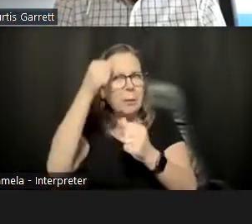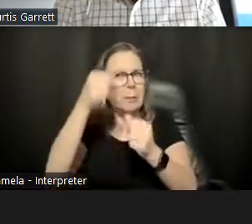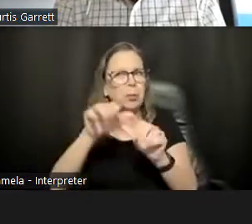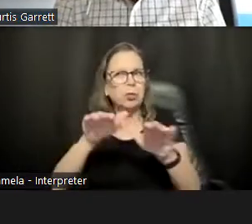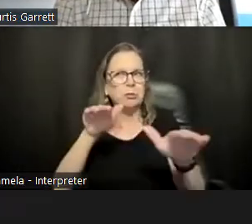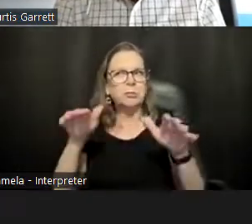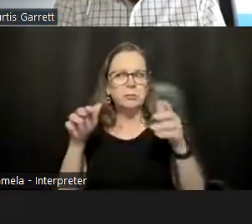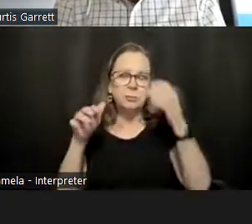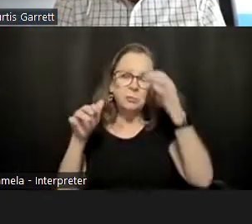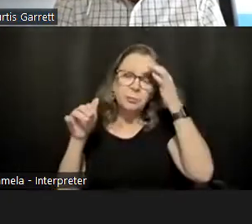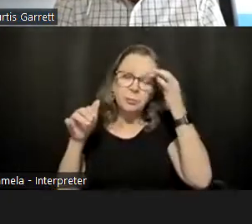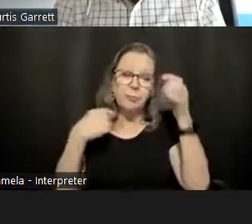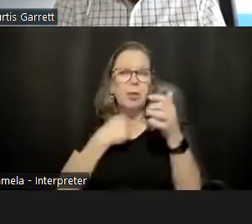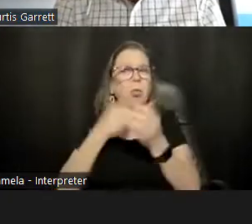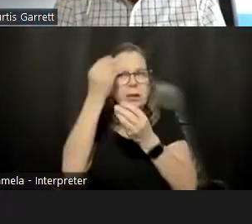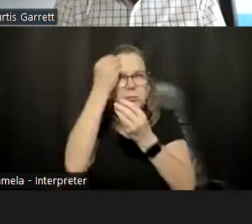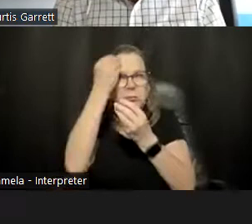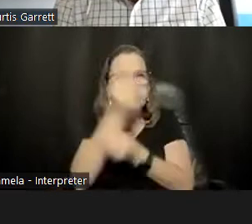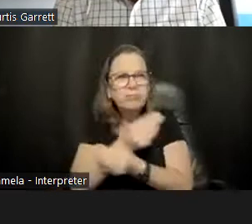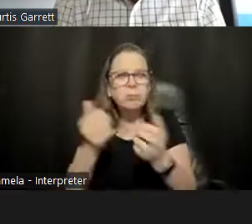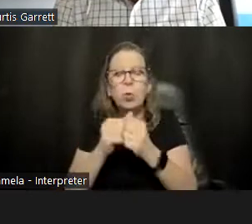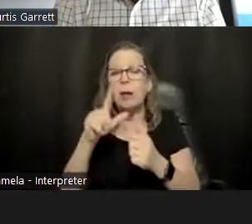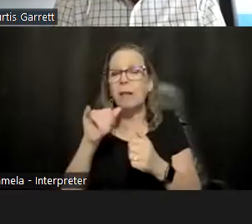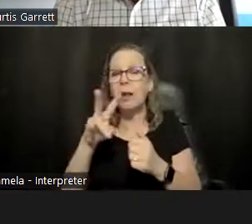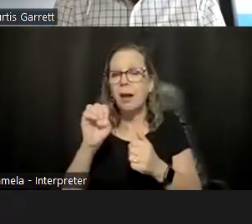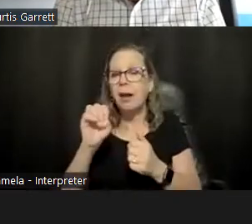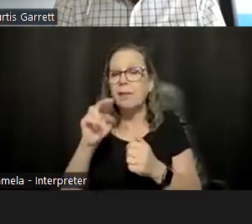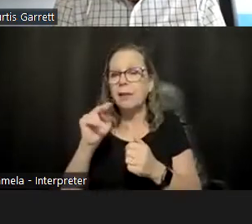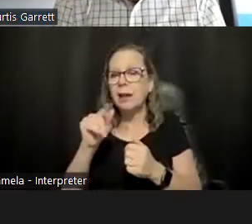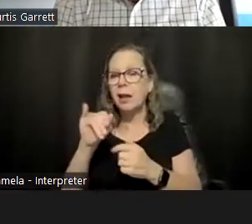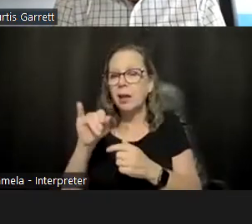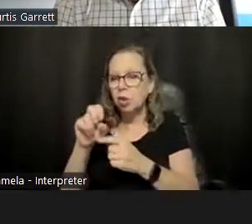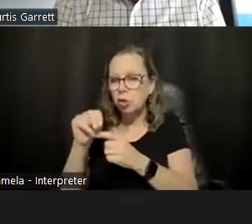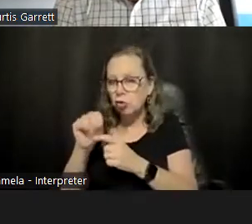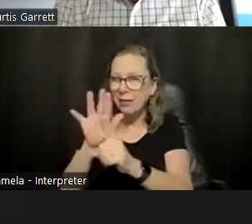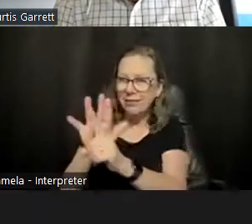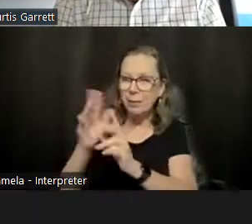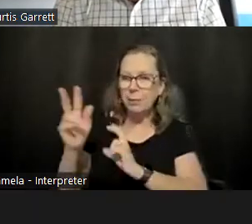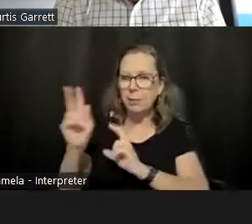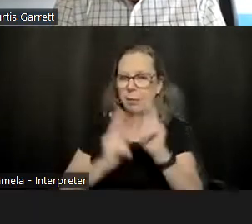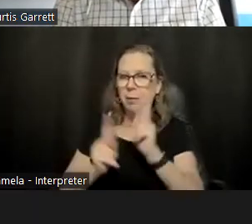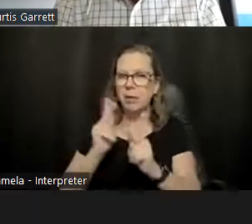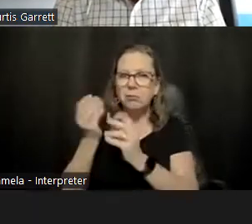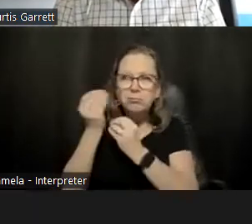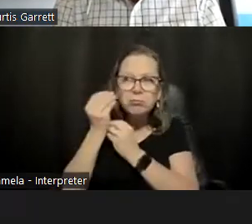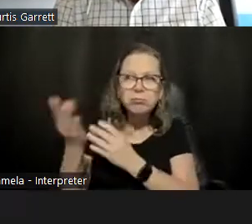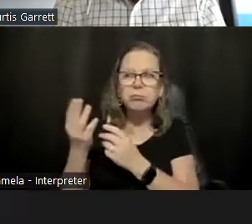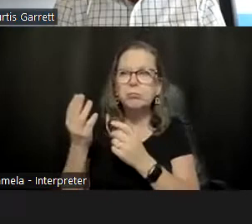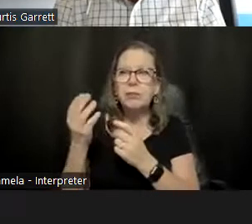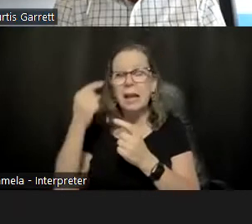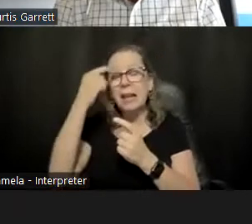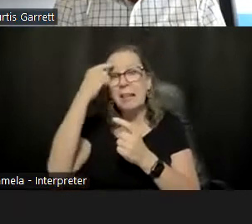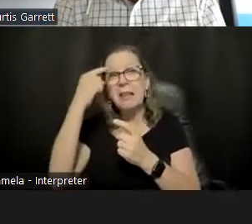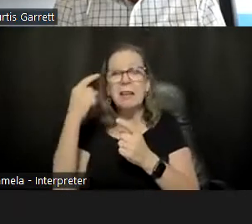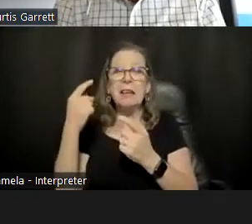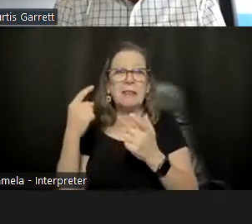We shared that with Live Nation folks, and I think that's kind of rose to the